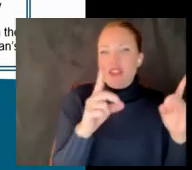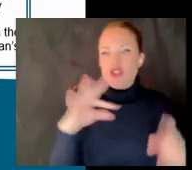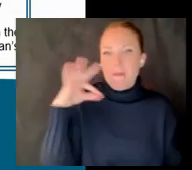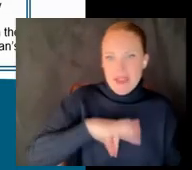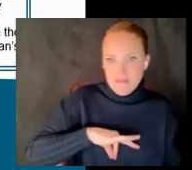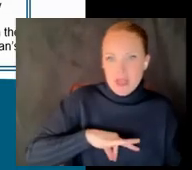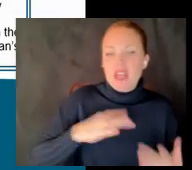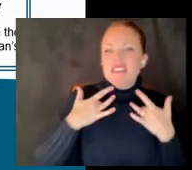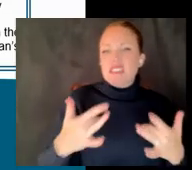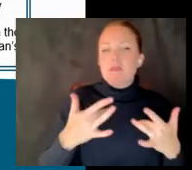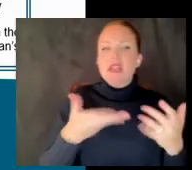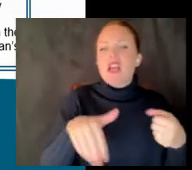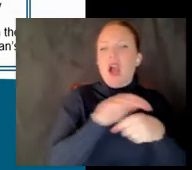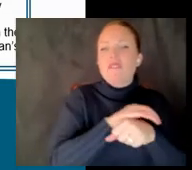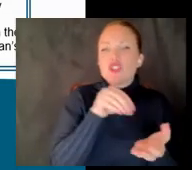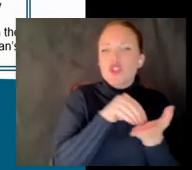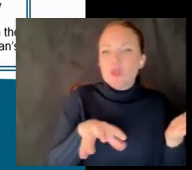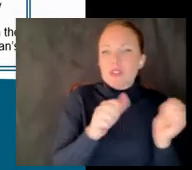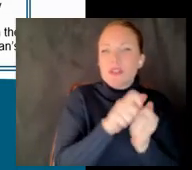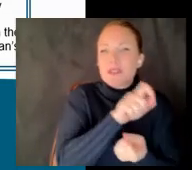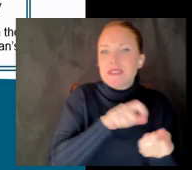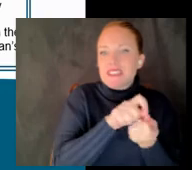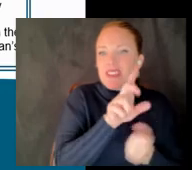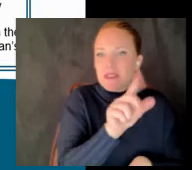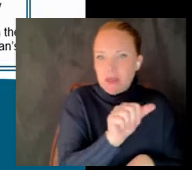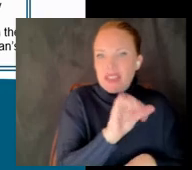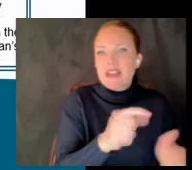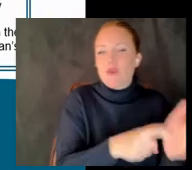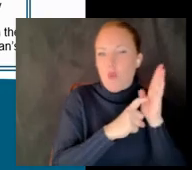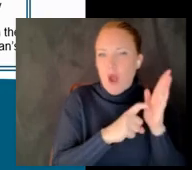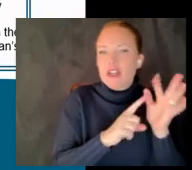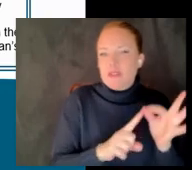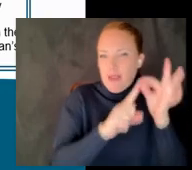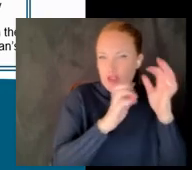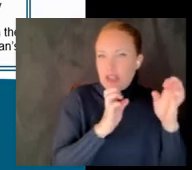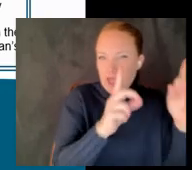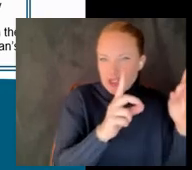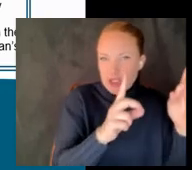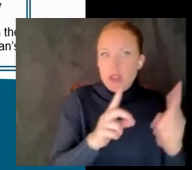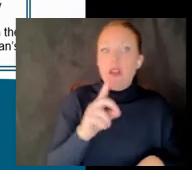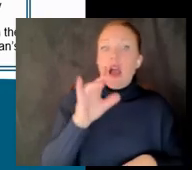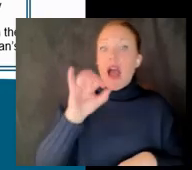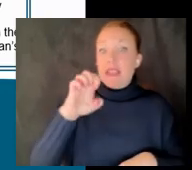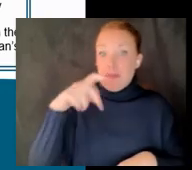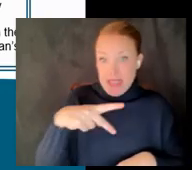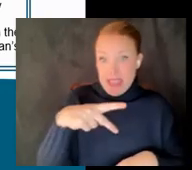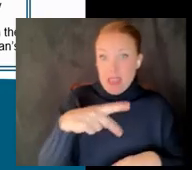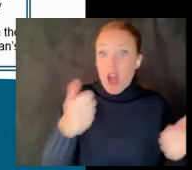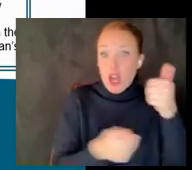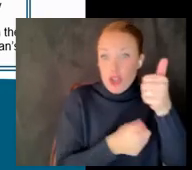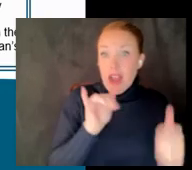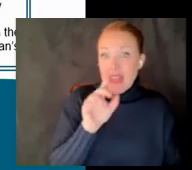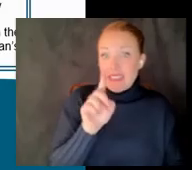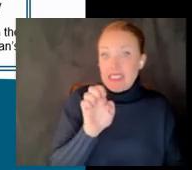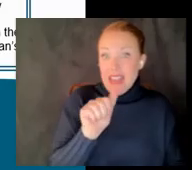typically covers students with specific disabilities who require special education. The IEP under IDEA outlines